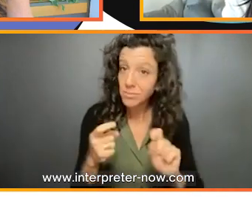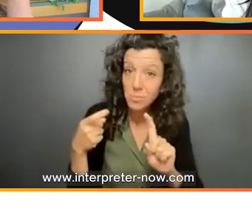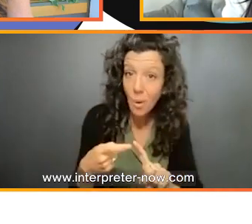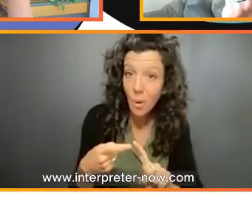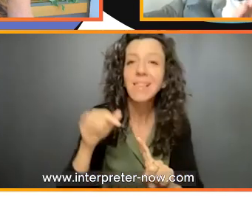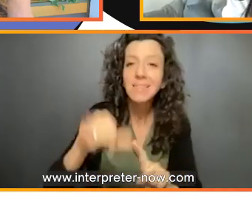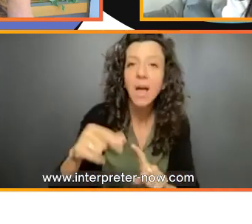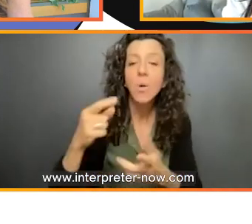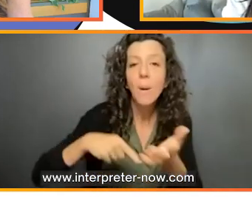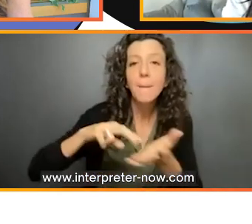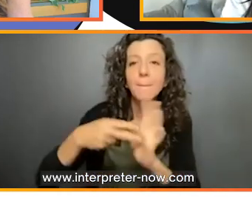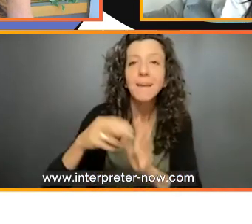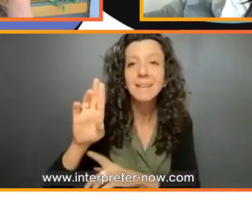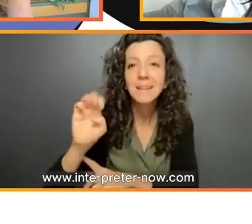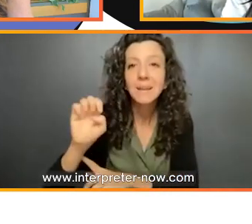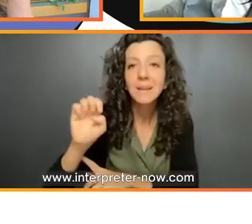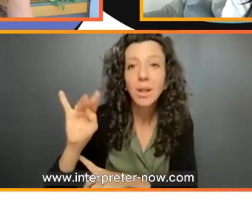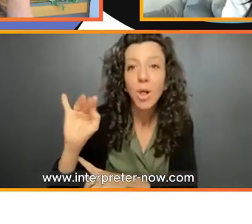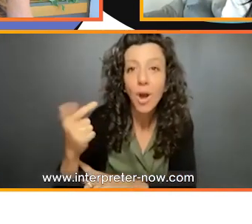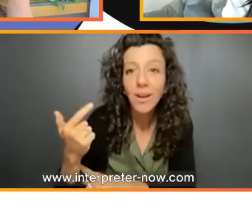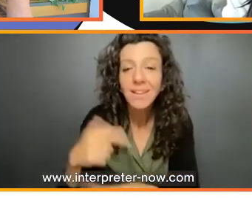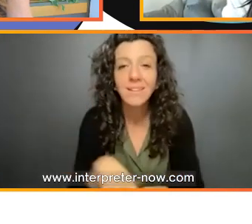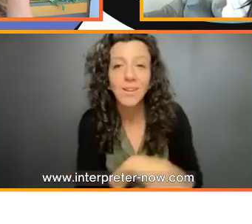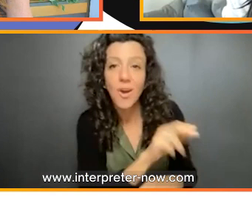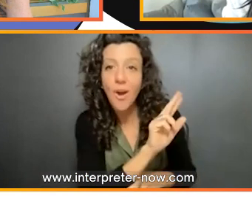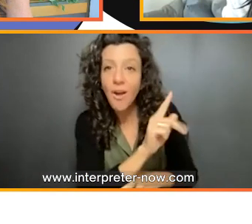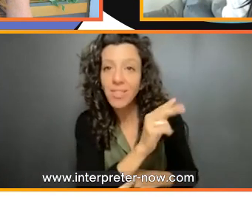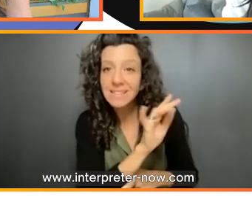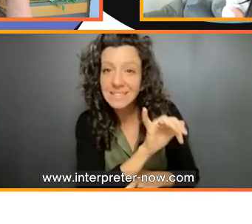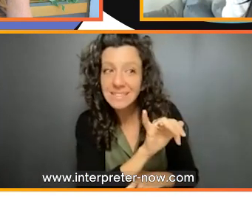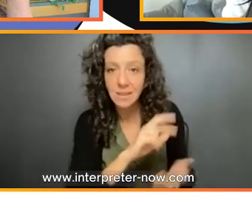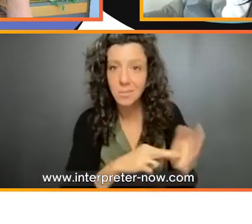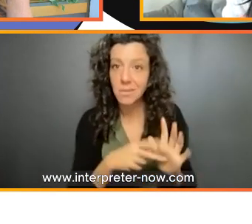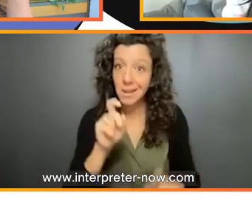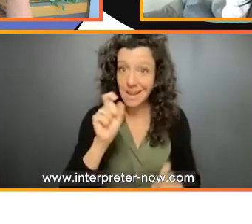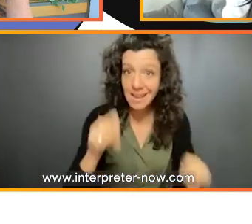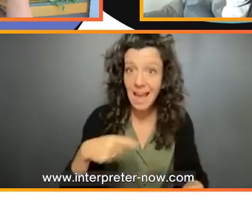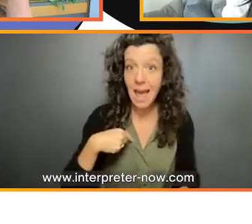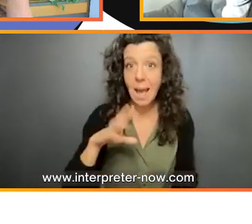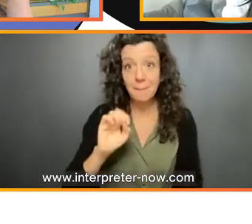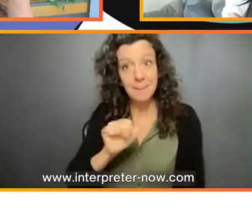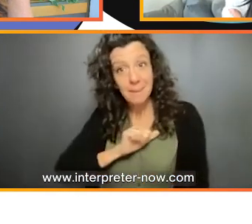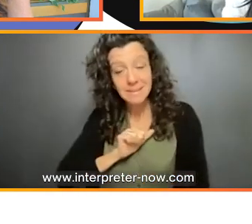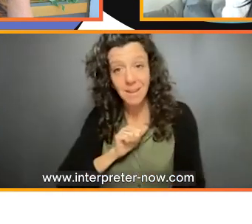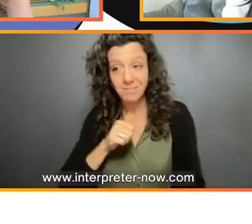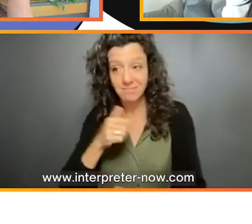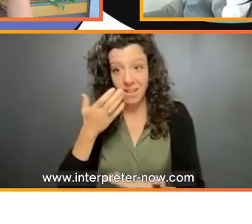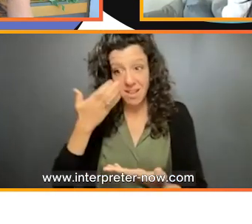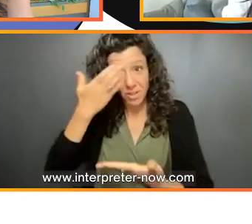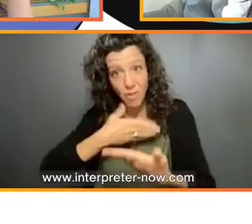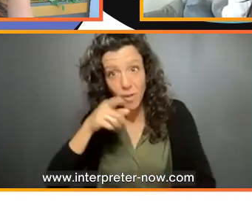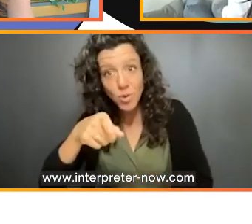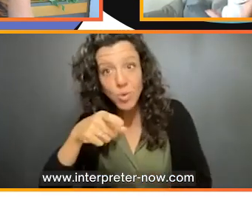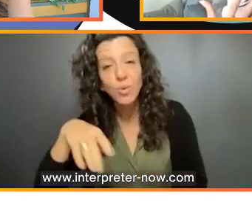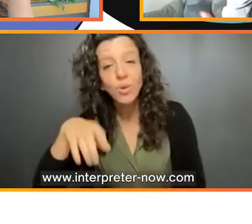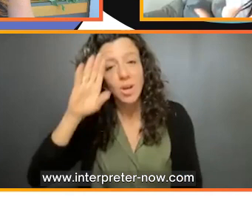others. Why? So that our systems can feel safe. And at the end of the day, this is what belonging and authenticity are